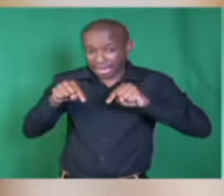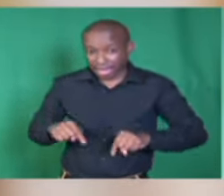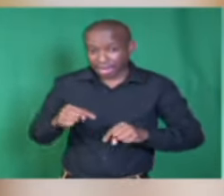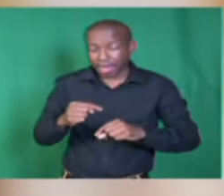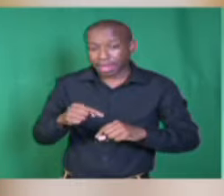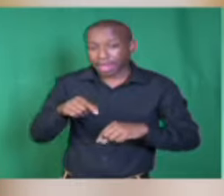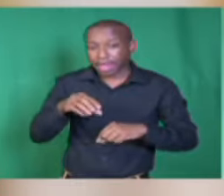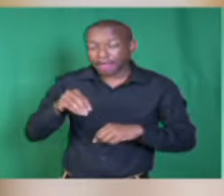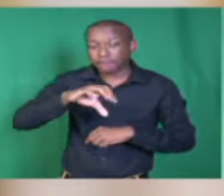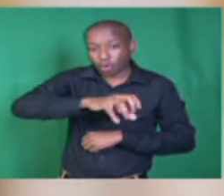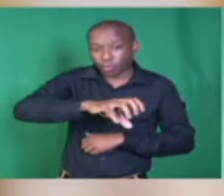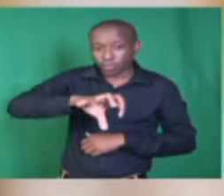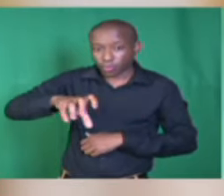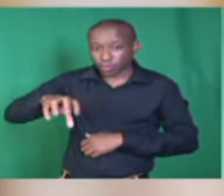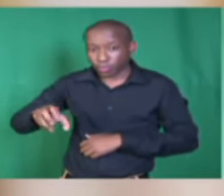communities,